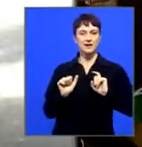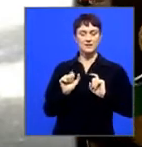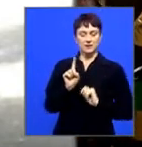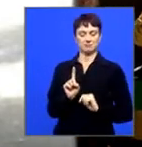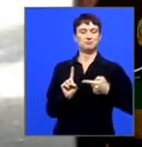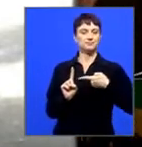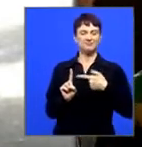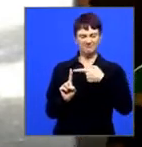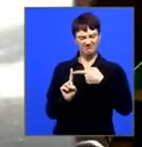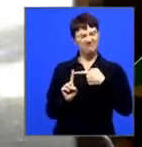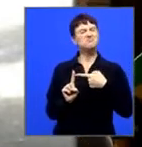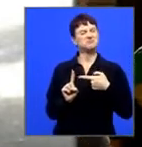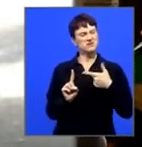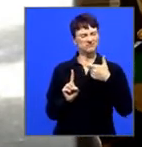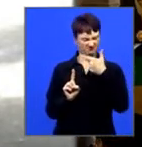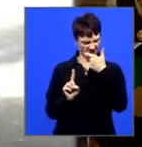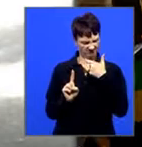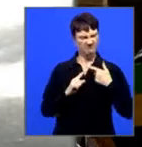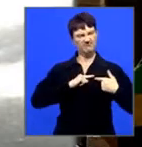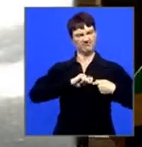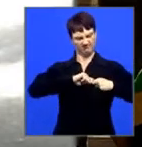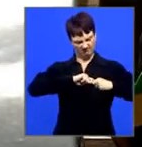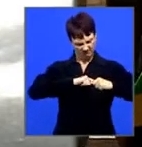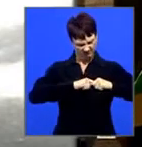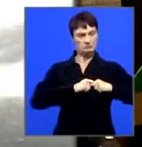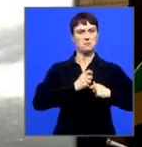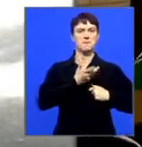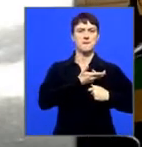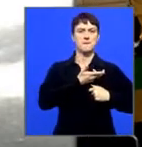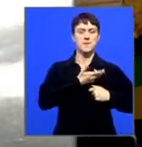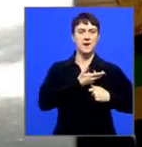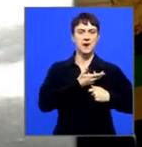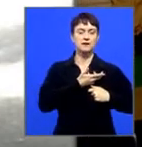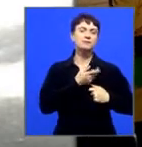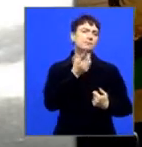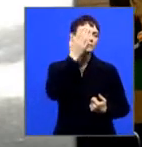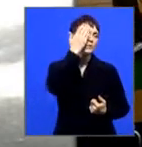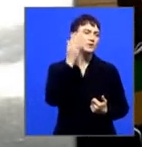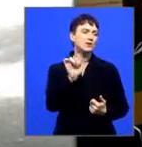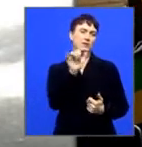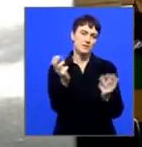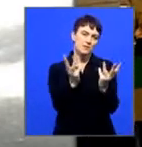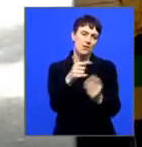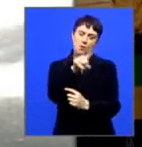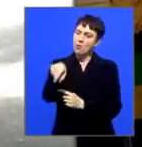shows that not only have we lost an unbelievable hero to our